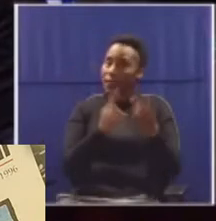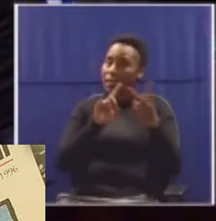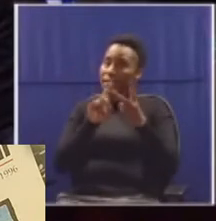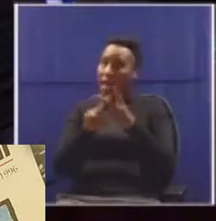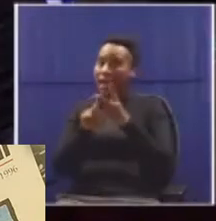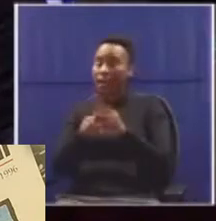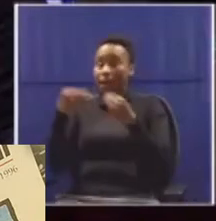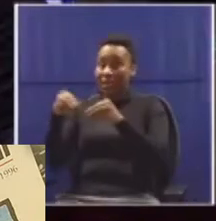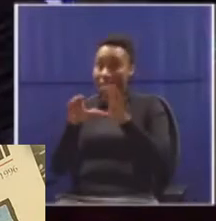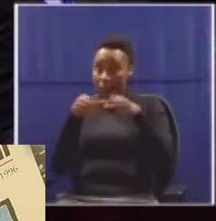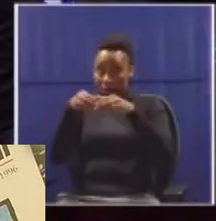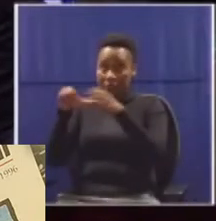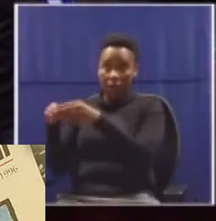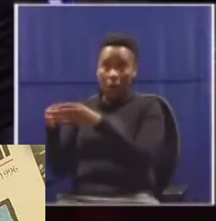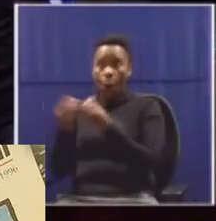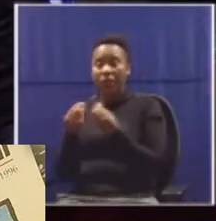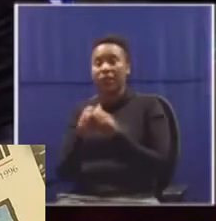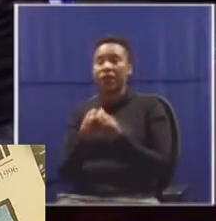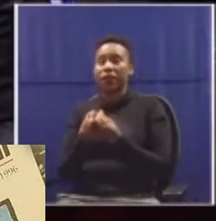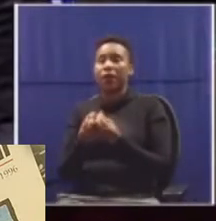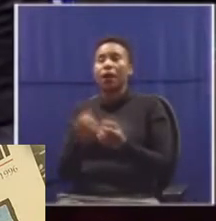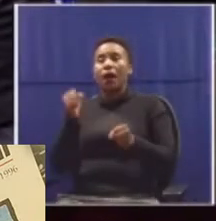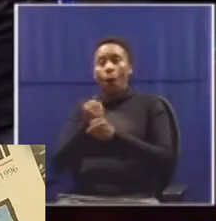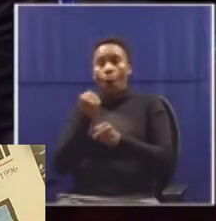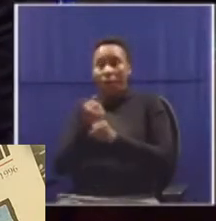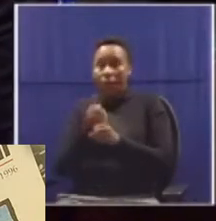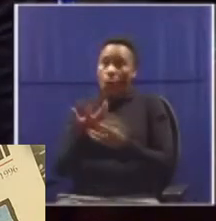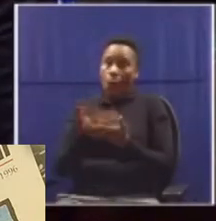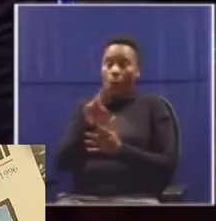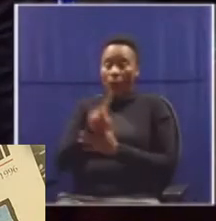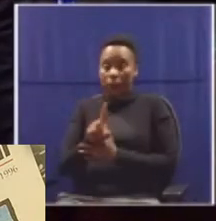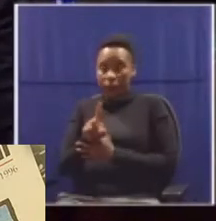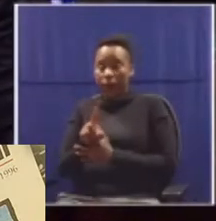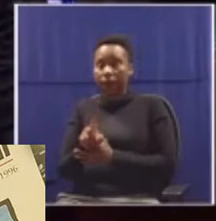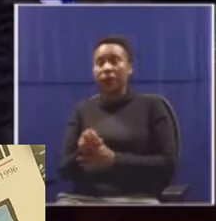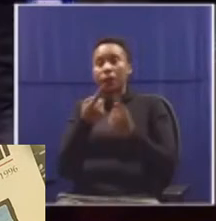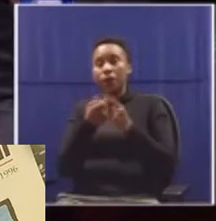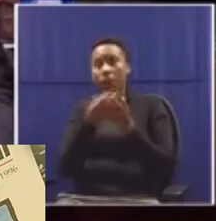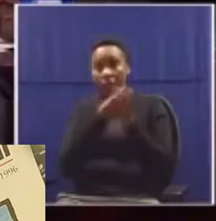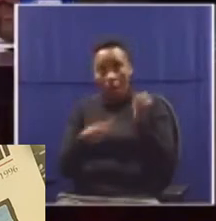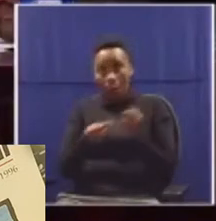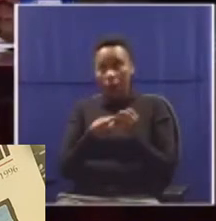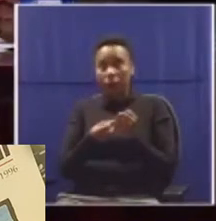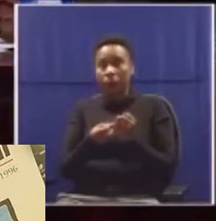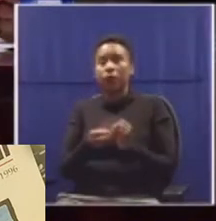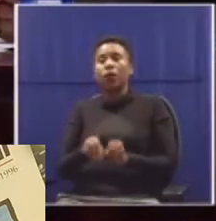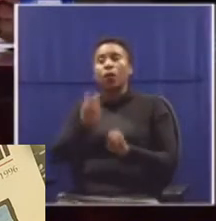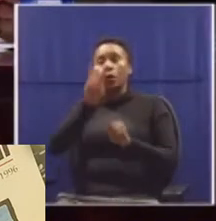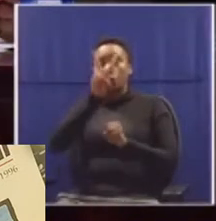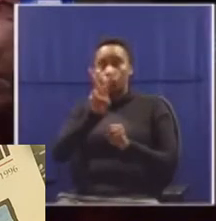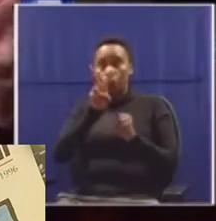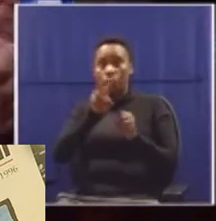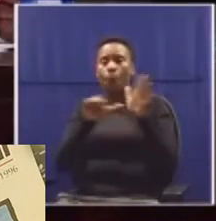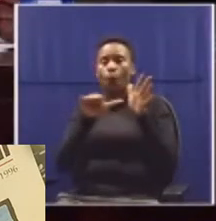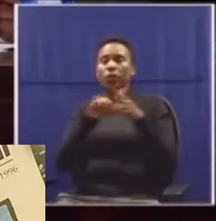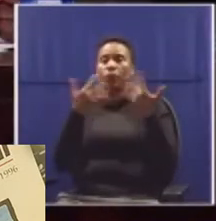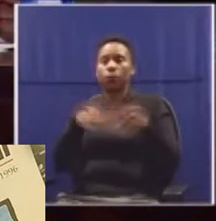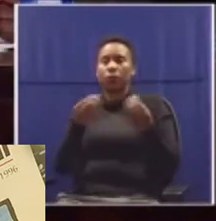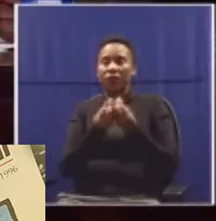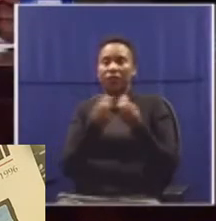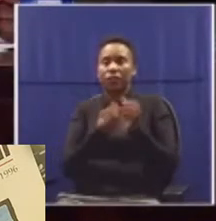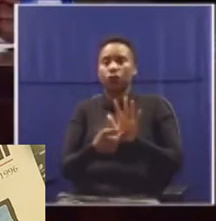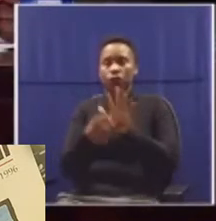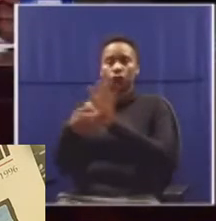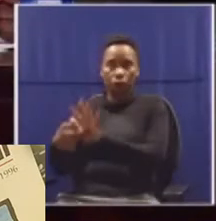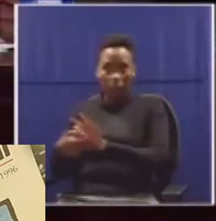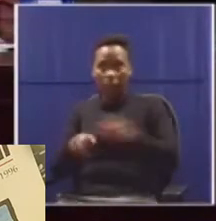task in addressing diseffectiveness plans reflected in the outcomes the following are the two critical indicators one to